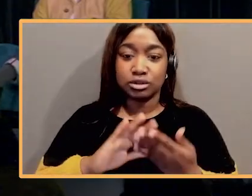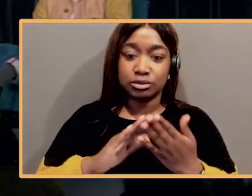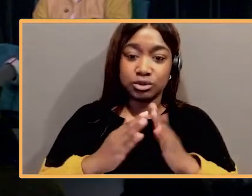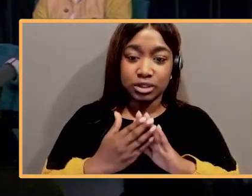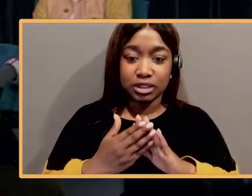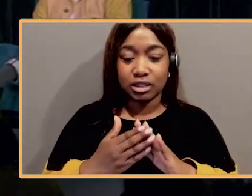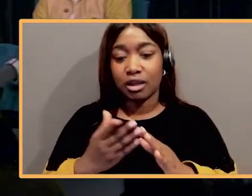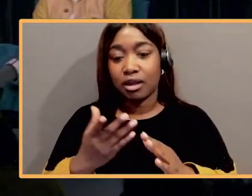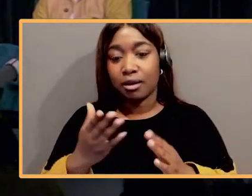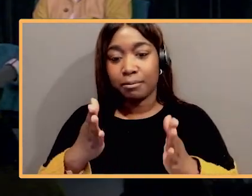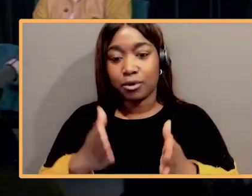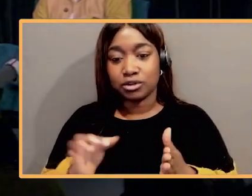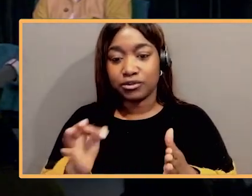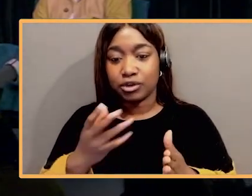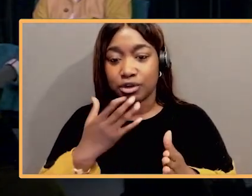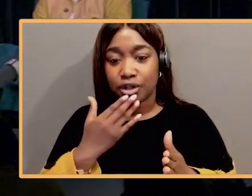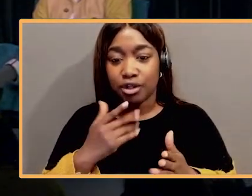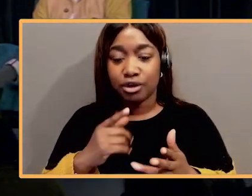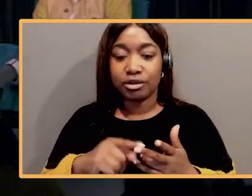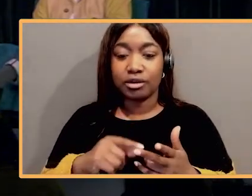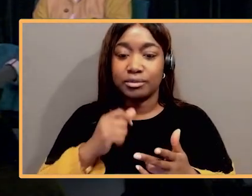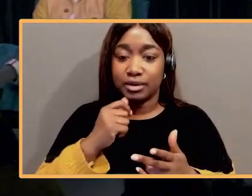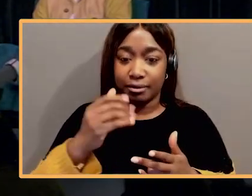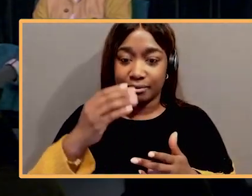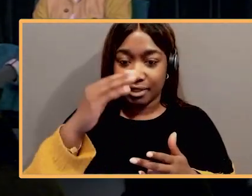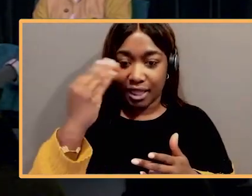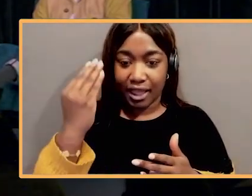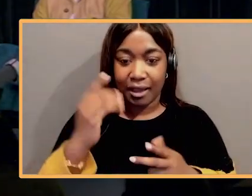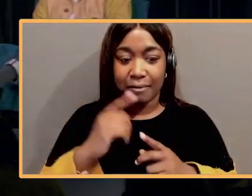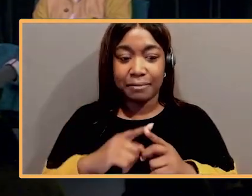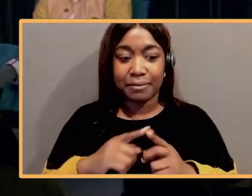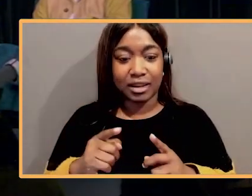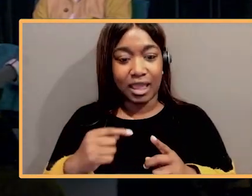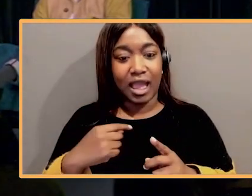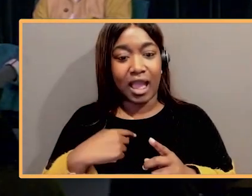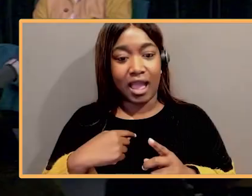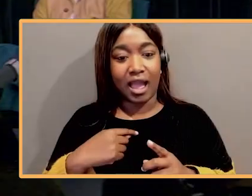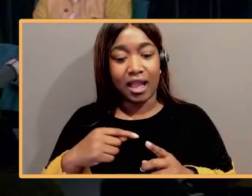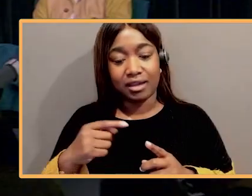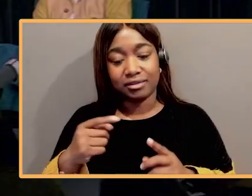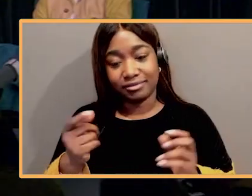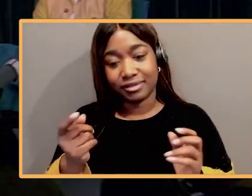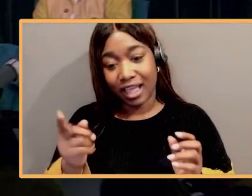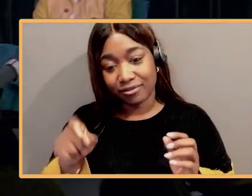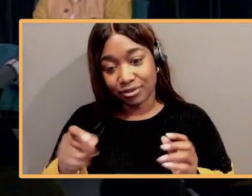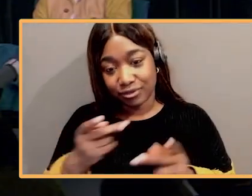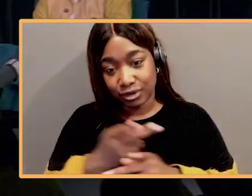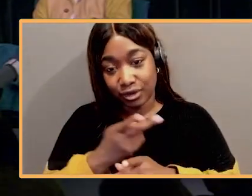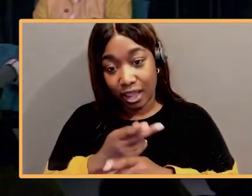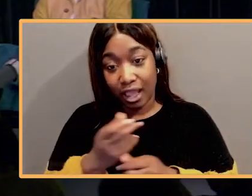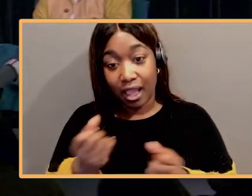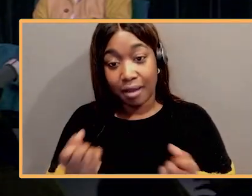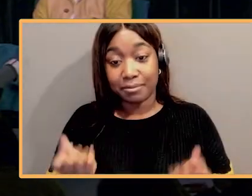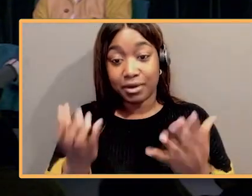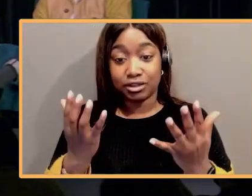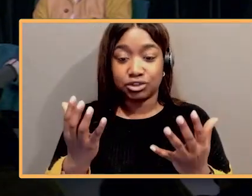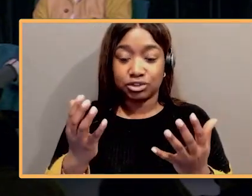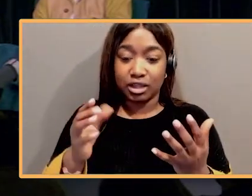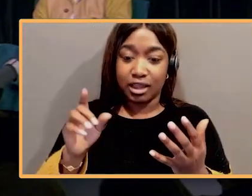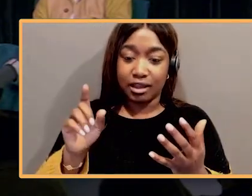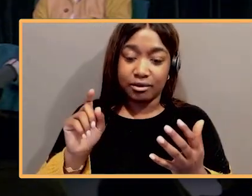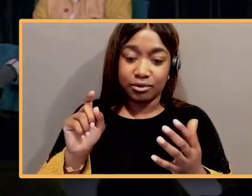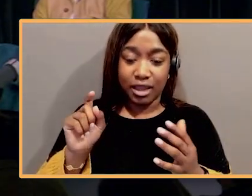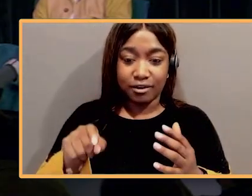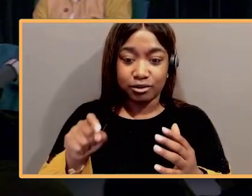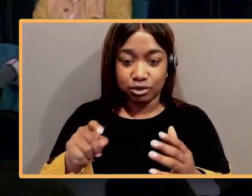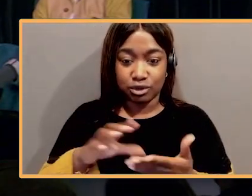going to be. And how much of this is like learning to understand it in your body,